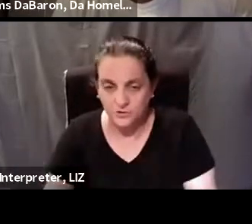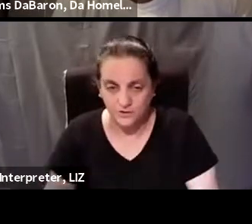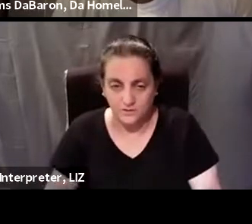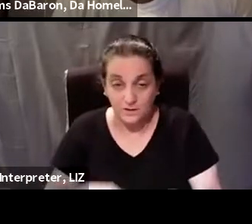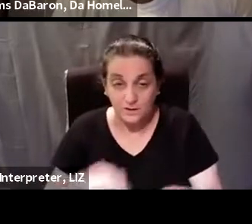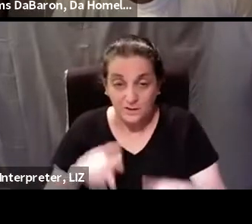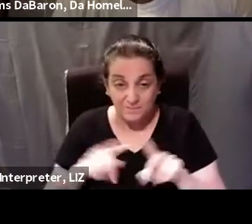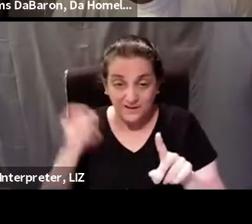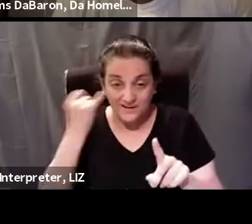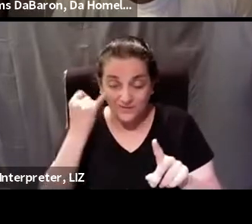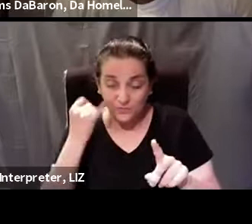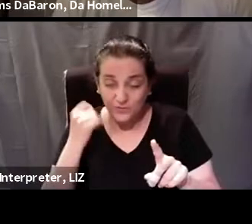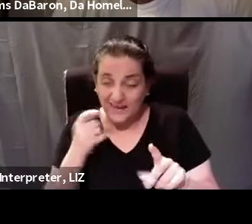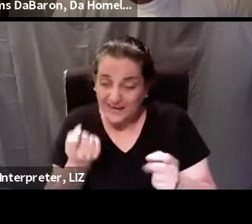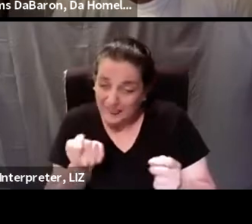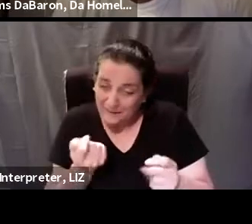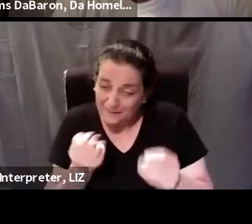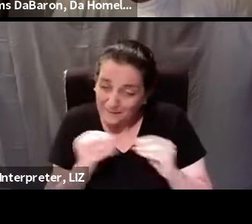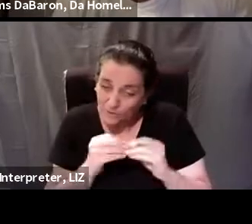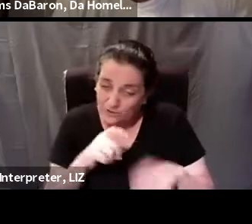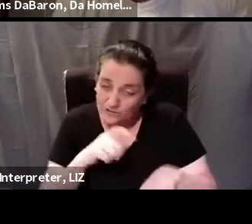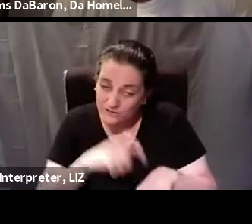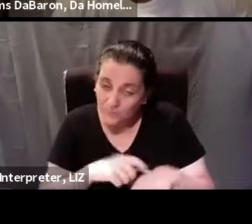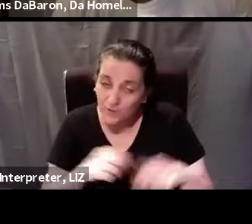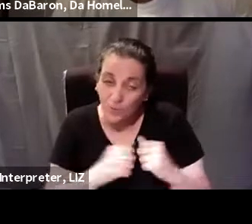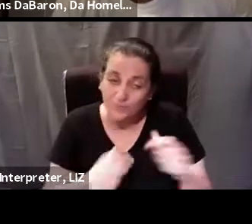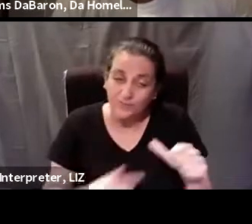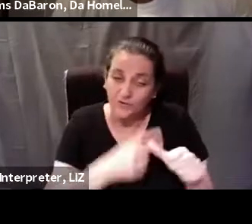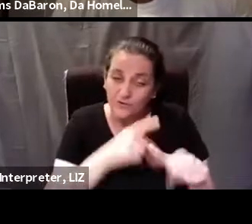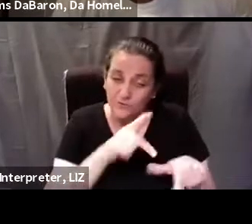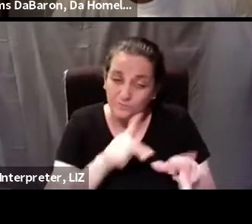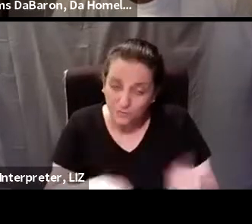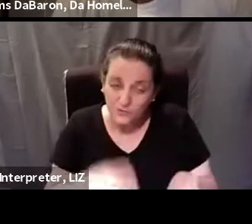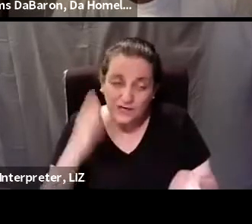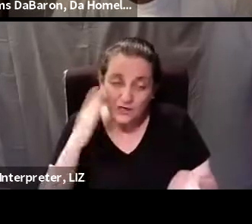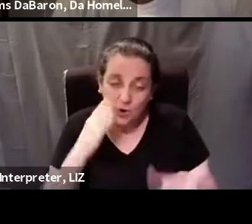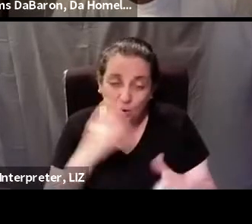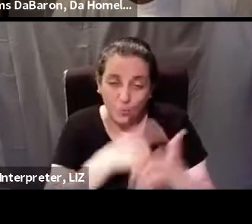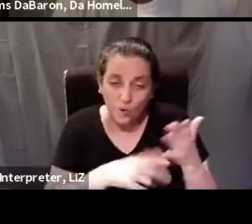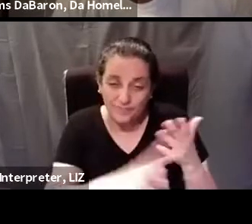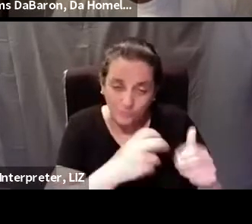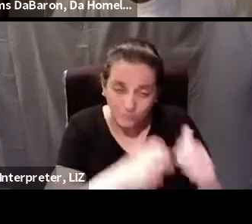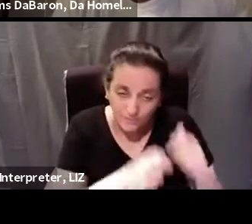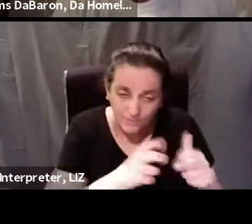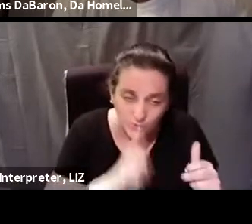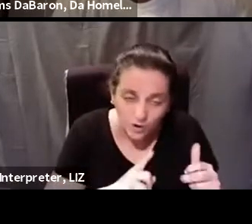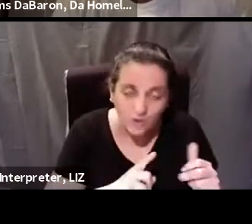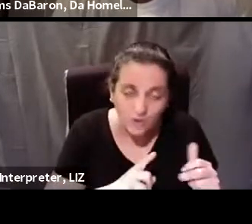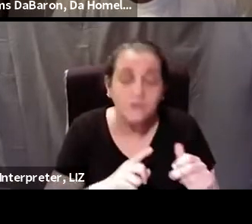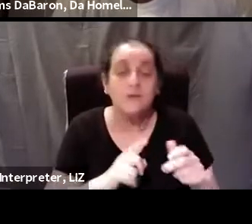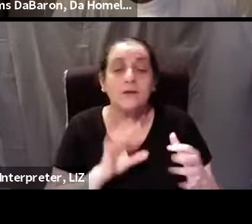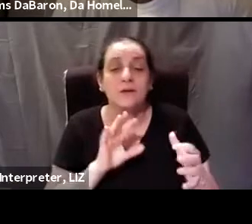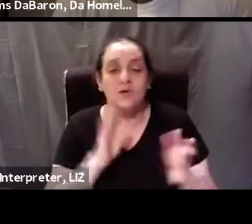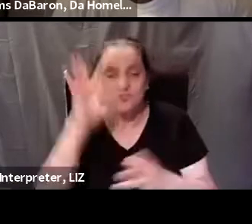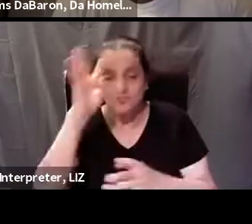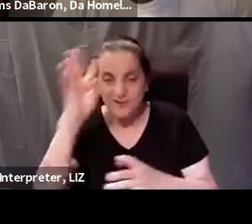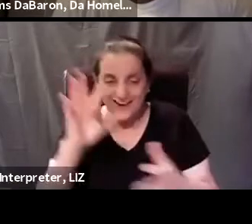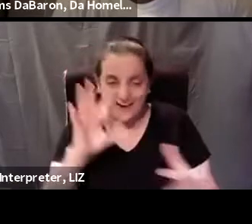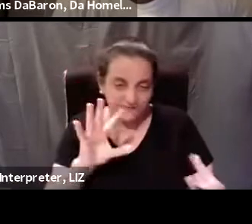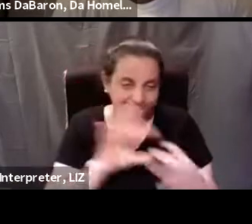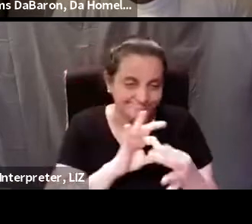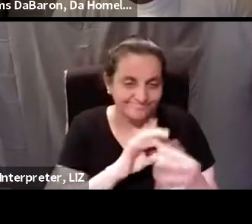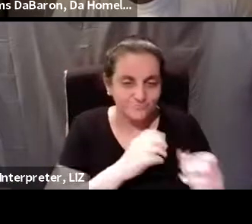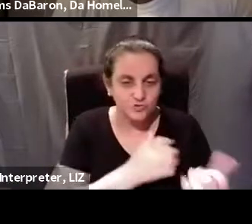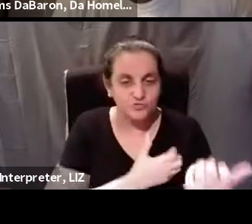if we could spend a little bit more time, get to know the individuals, build trust in the